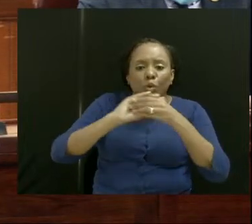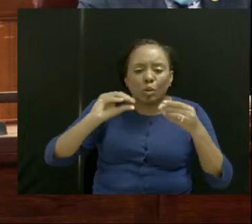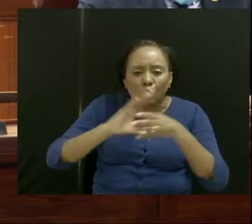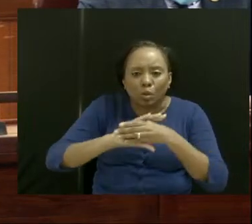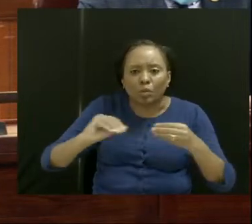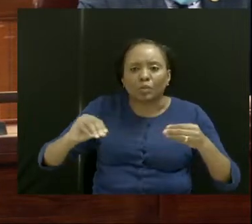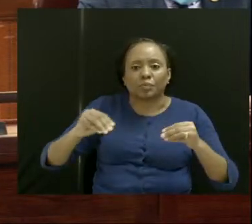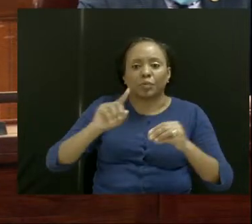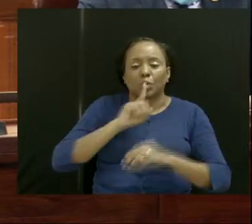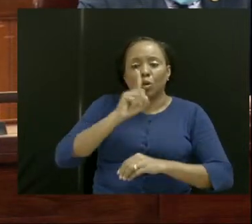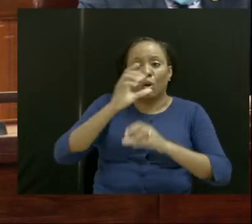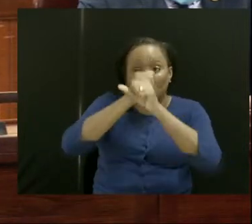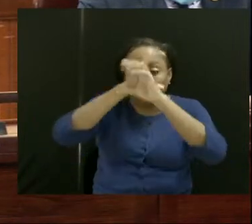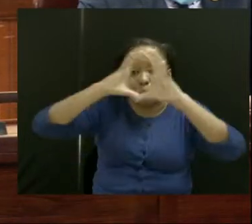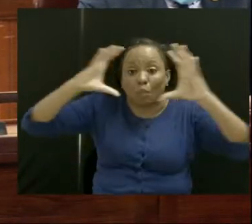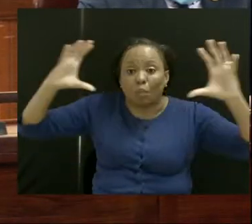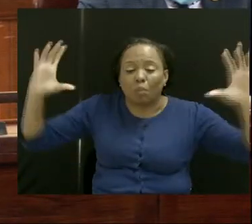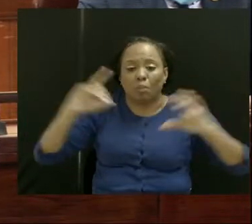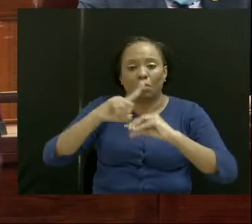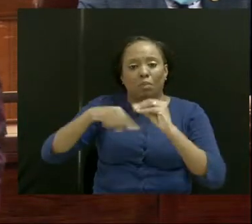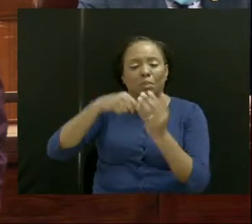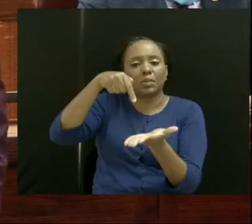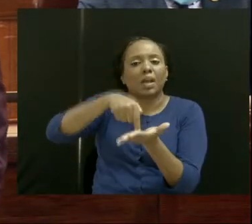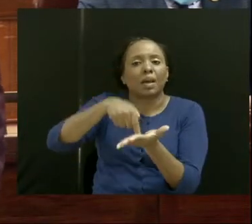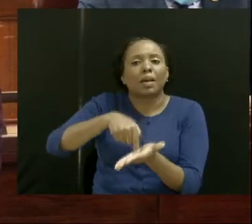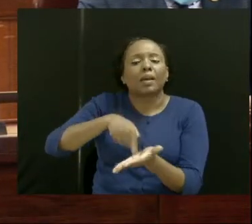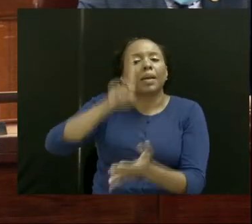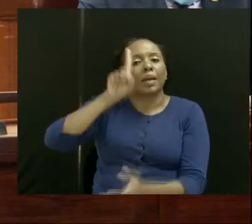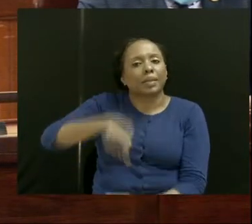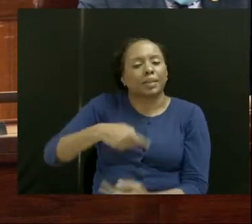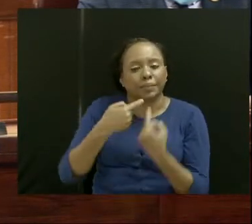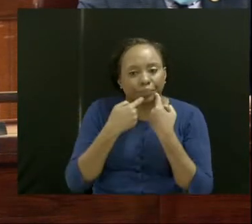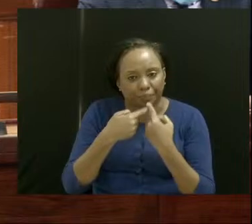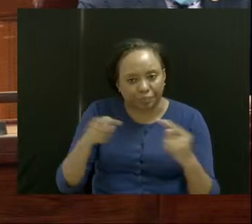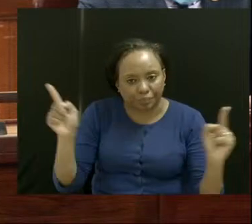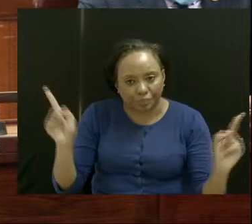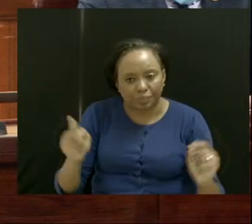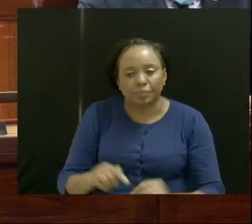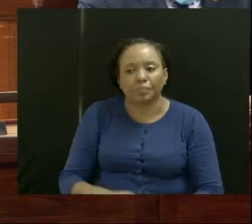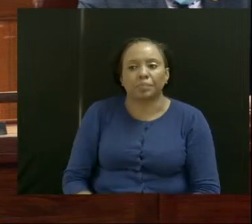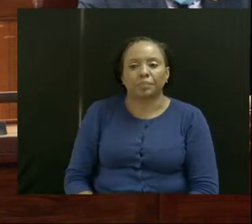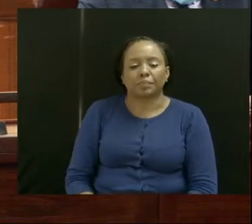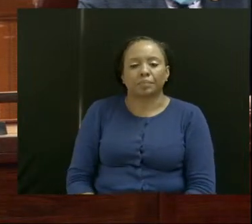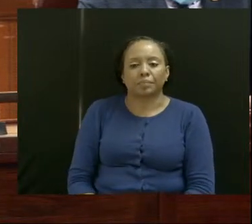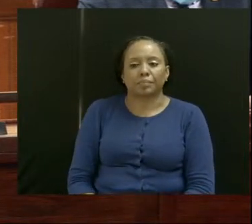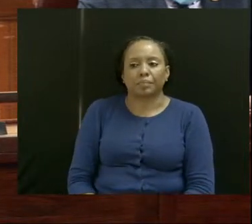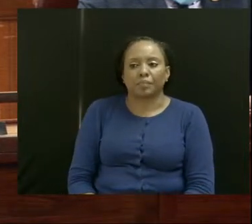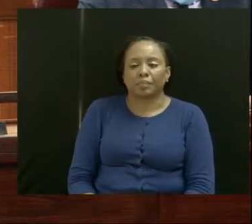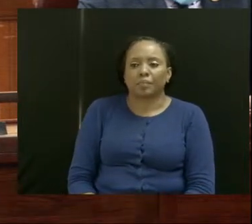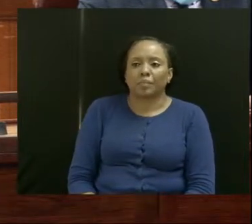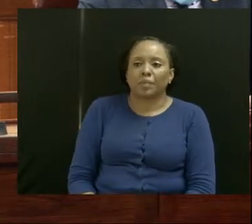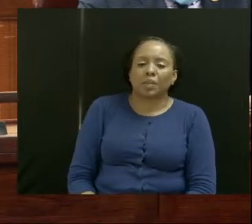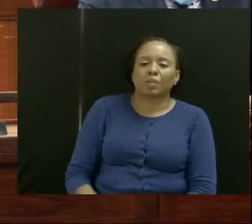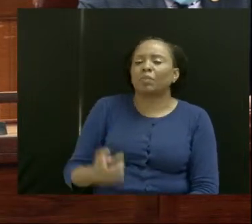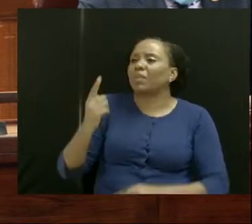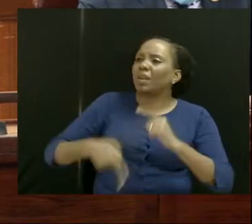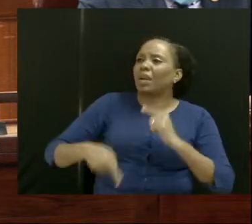told. It's not sufficient to say we were managing